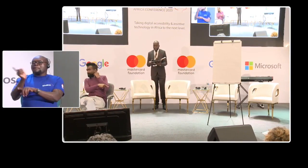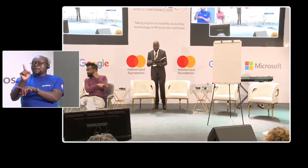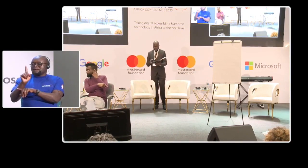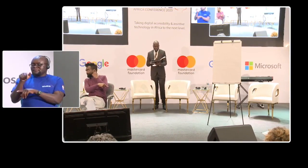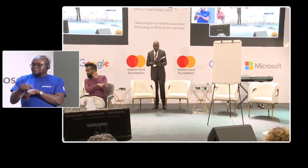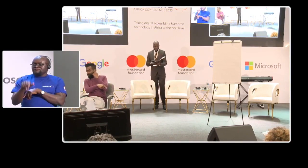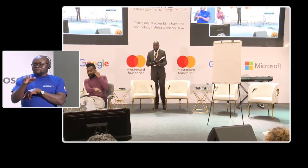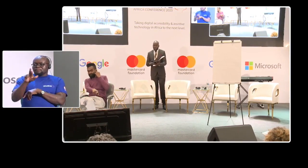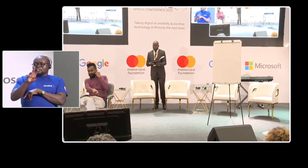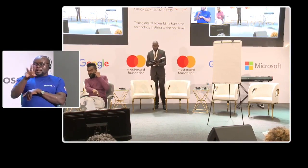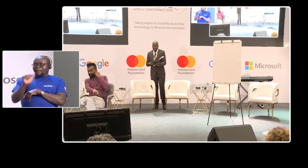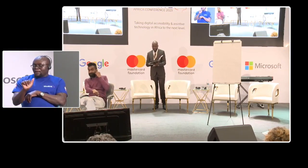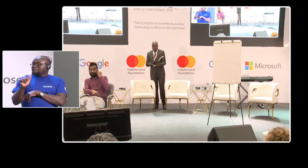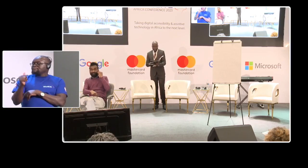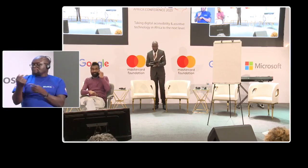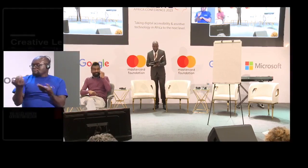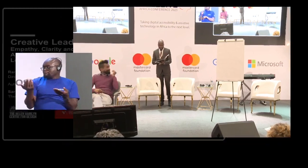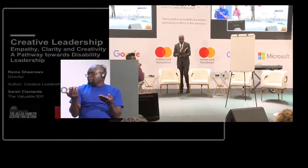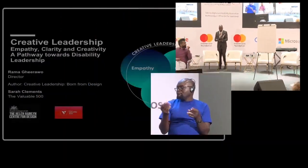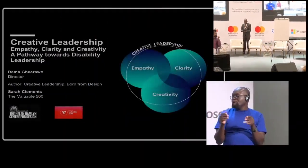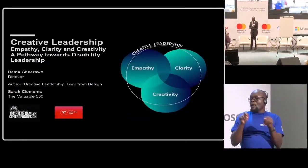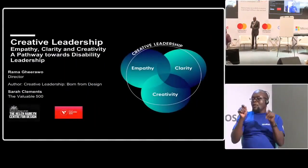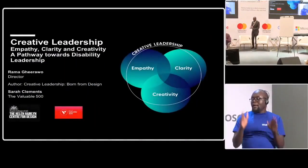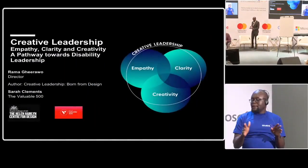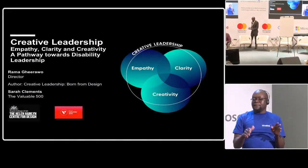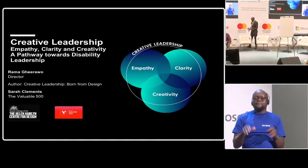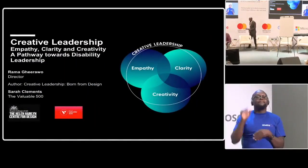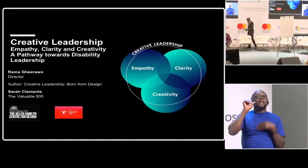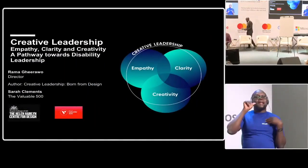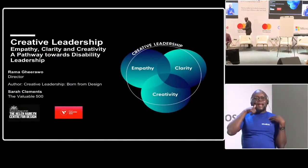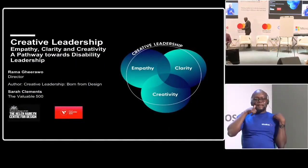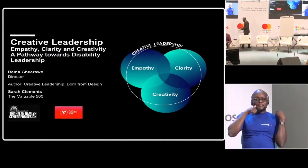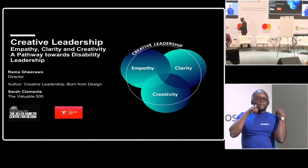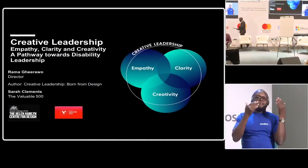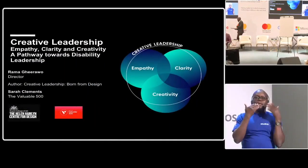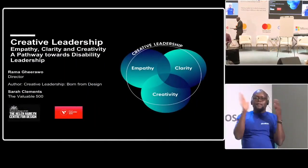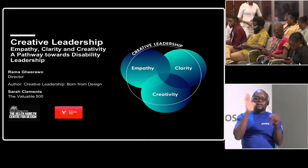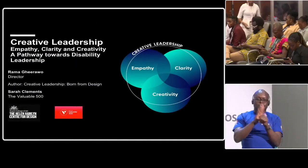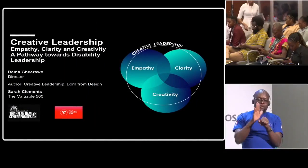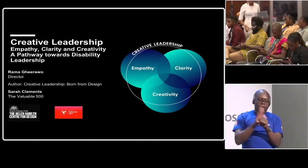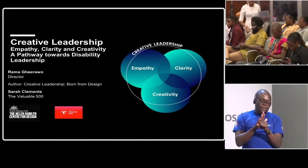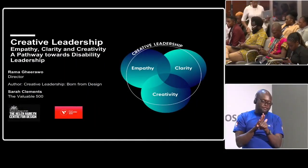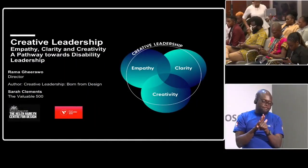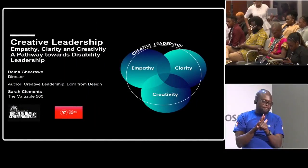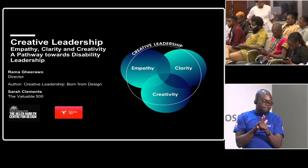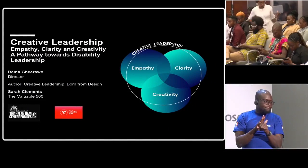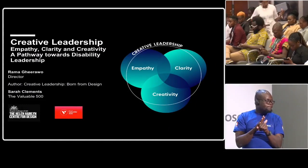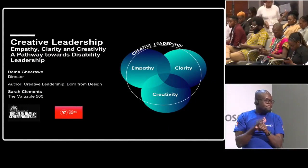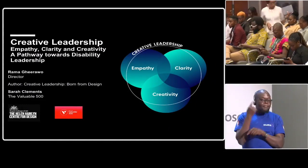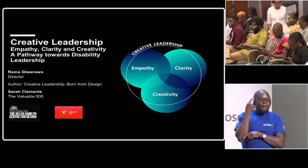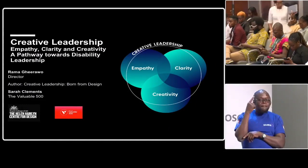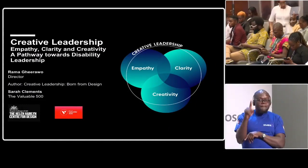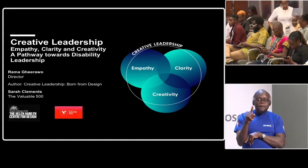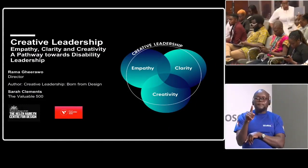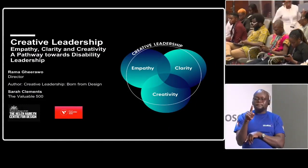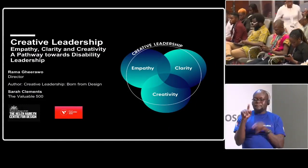is the moderator. Rama, over to you. Great. Well, thank you so much. For the